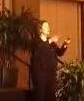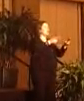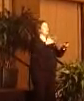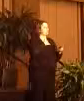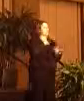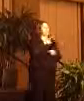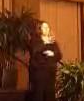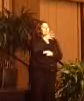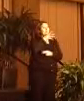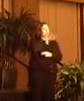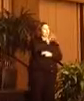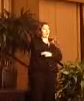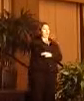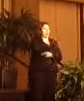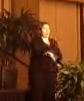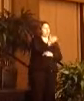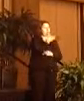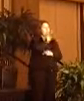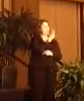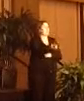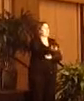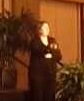grandmother. And some of you may have seen this clip.